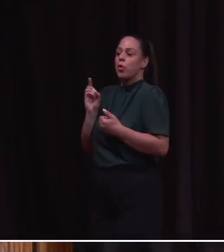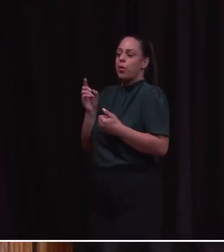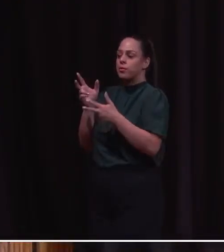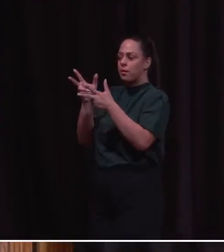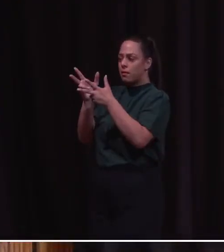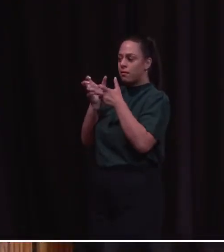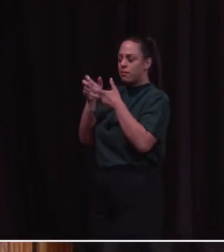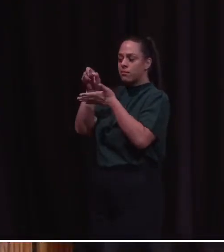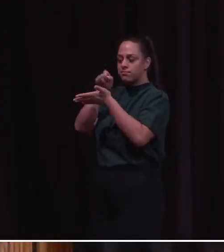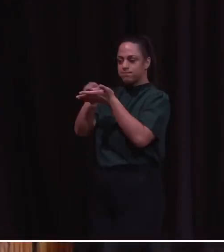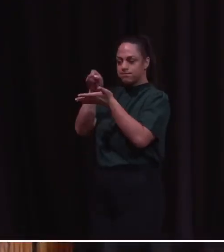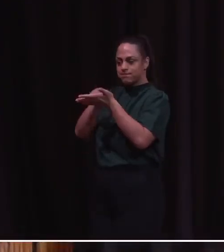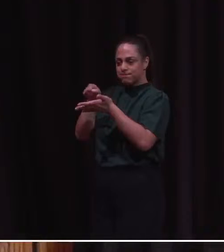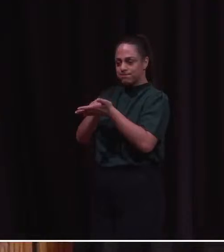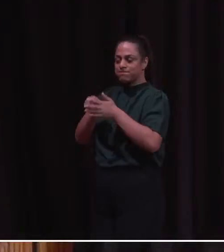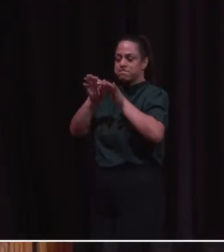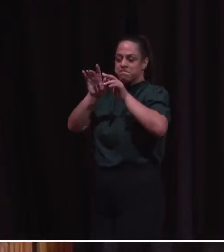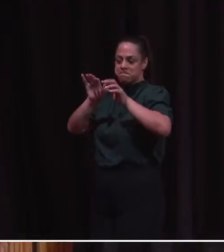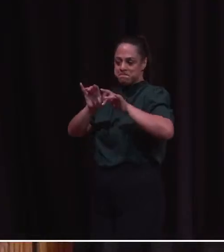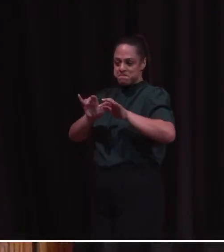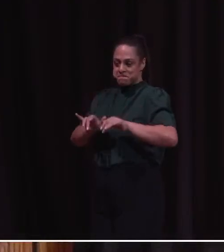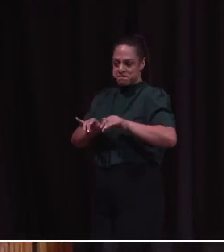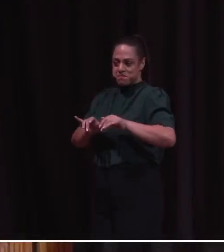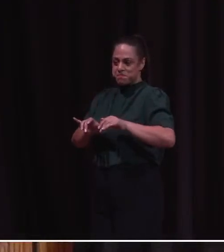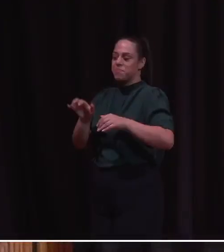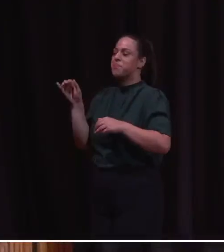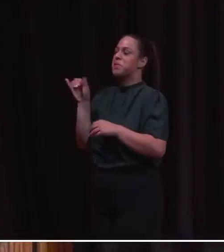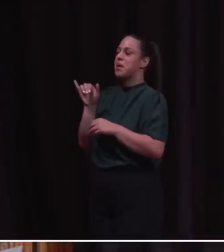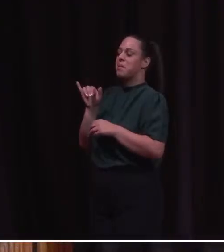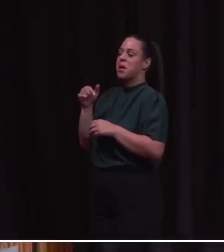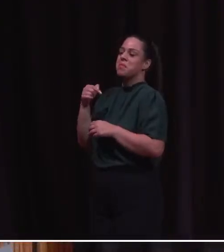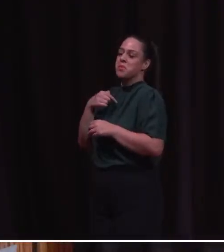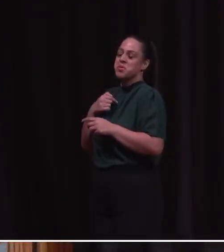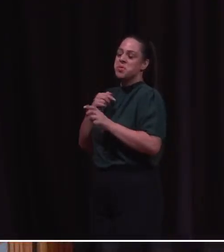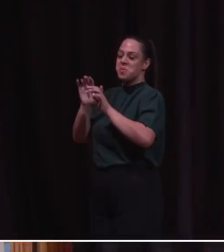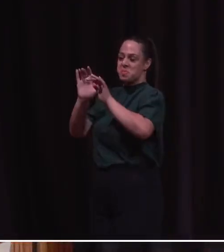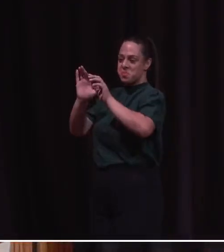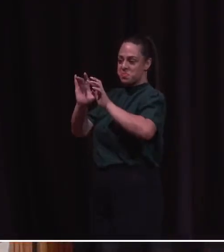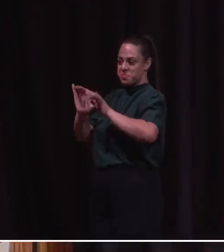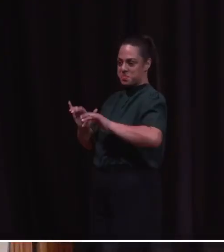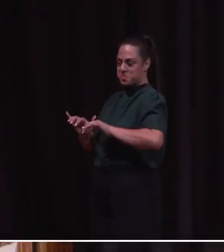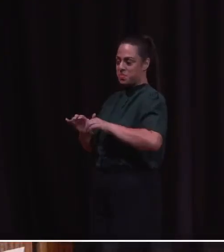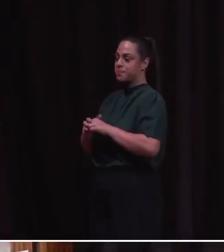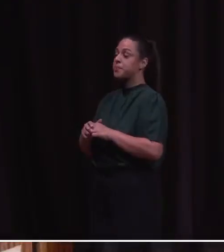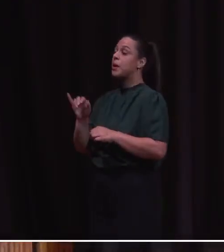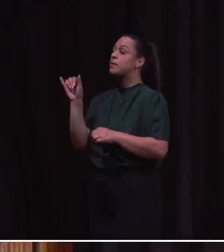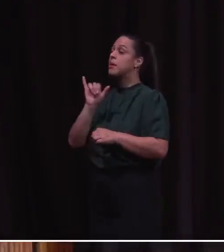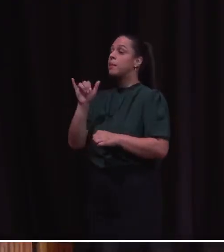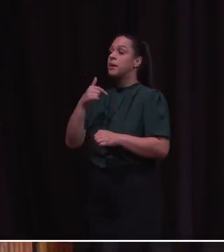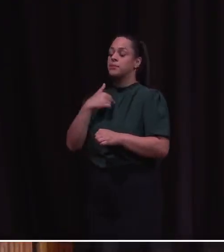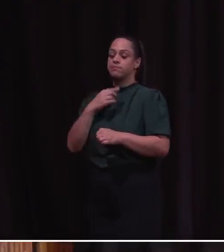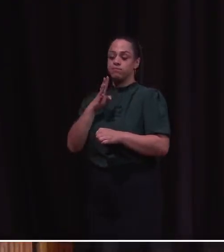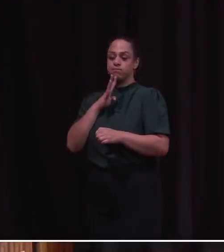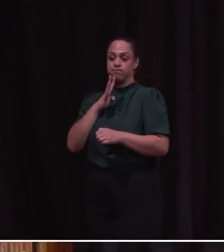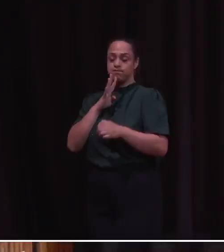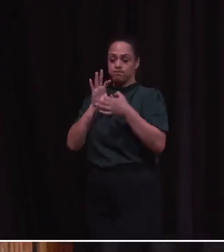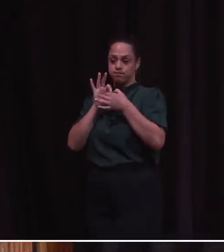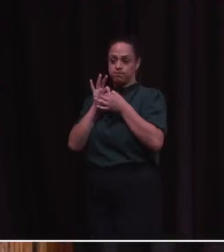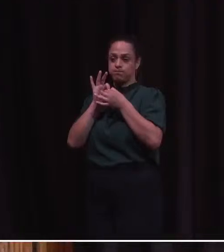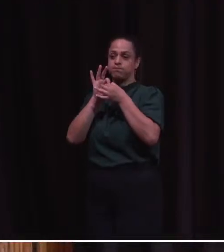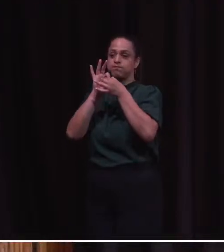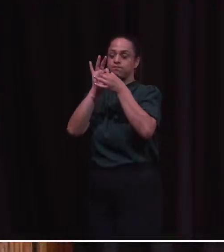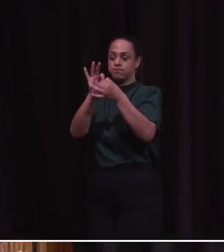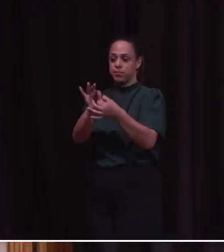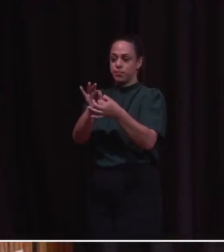So, in that first part, I talk about decoloniality and all. By